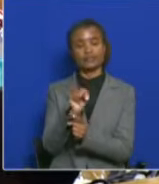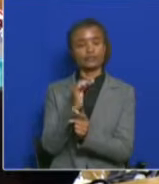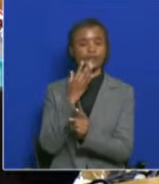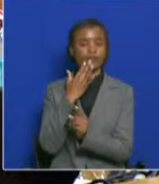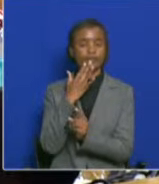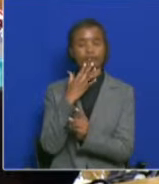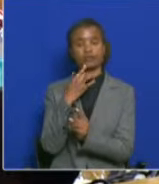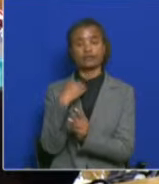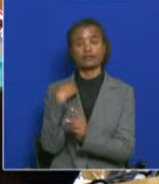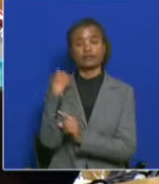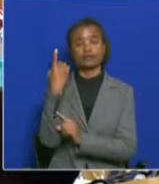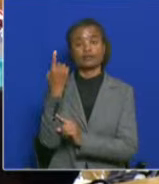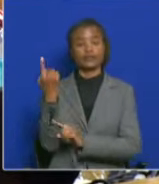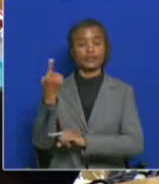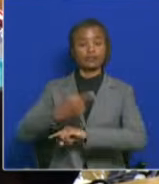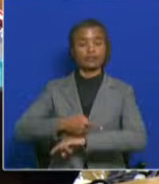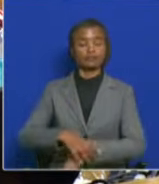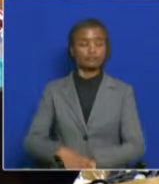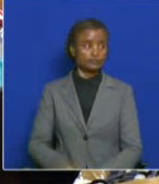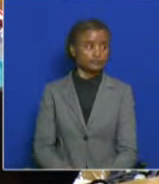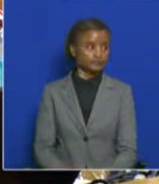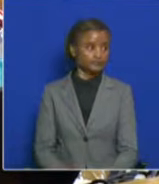Still on the 26th of July,